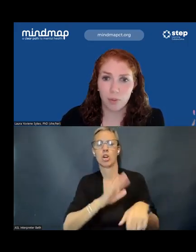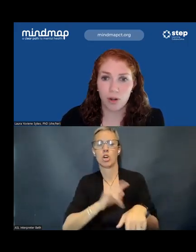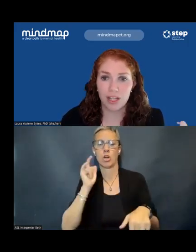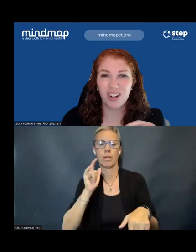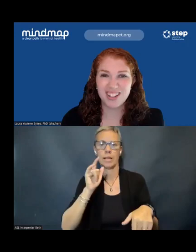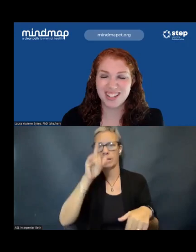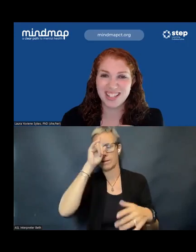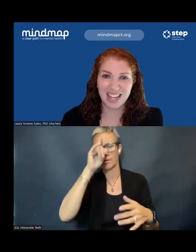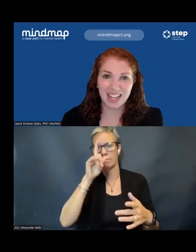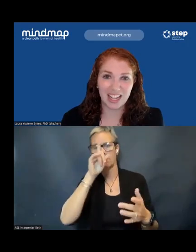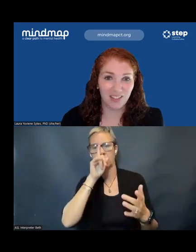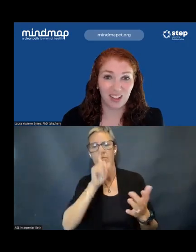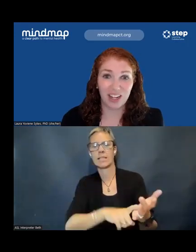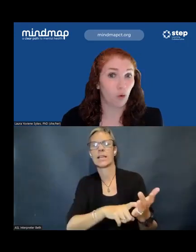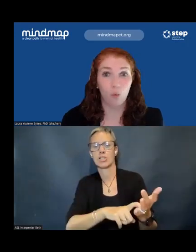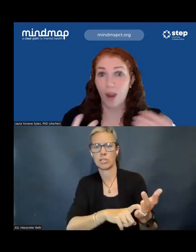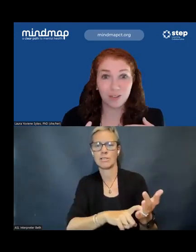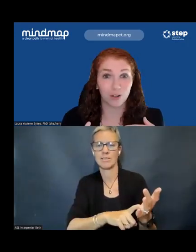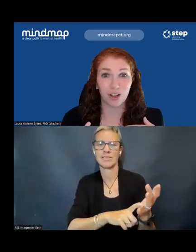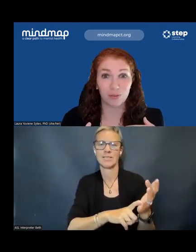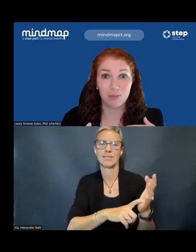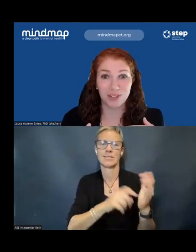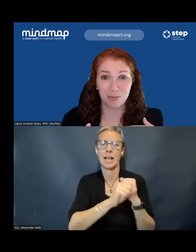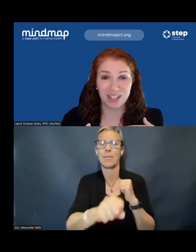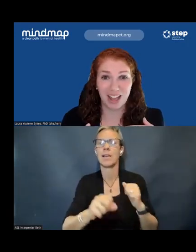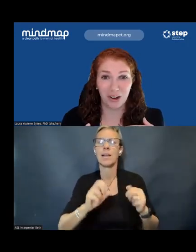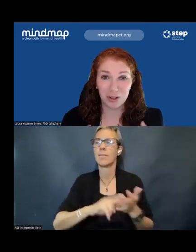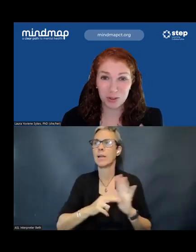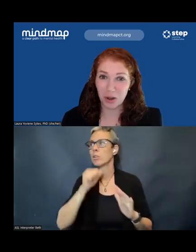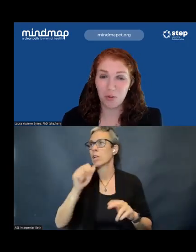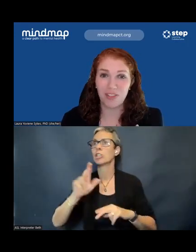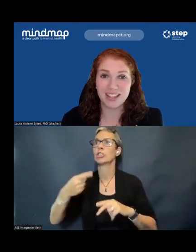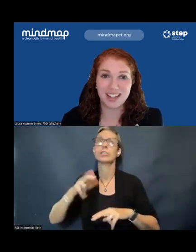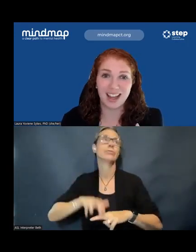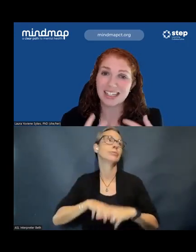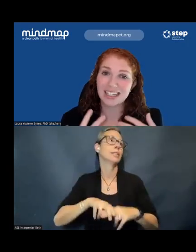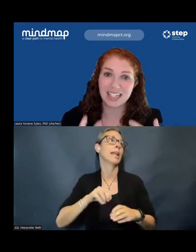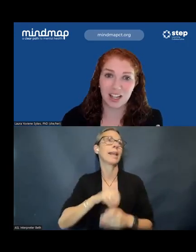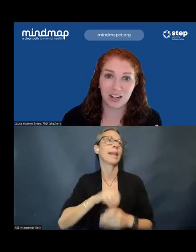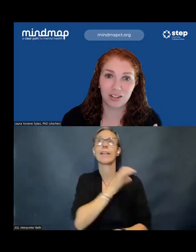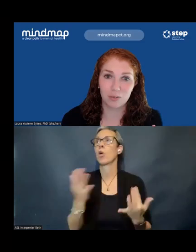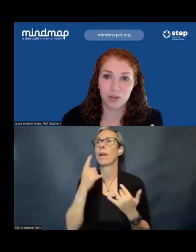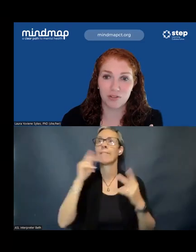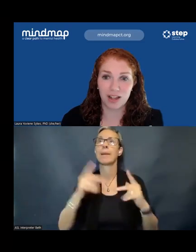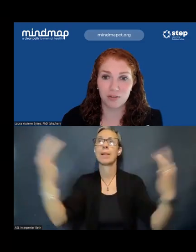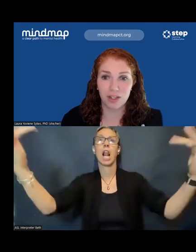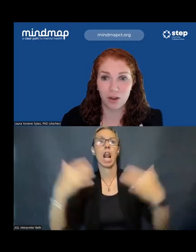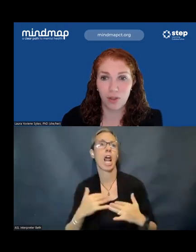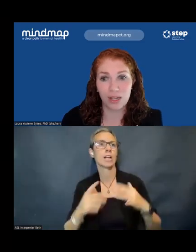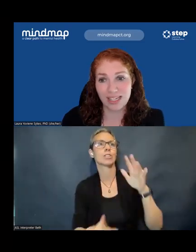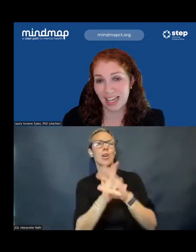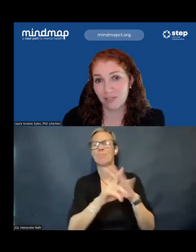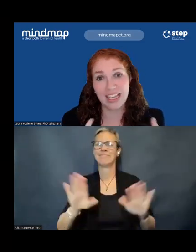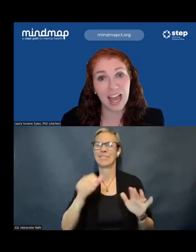of component, you're not just sitting in the clinic waiting for young people to come to care, because we know that that's not entirely the most effective. We